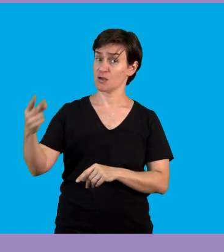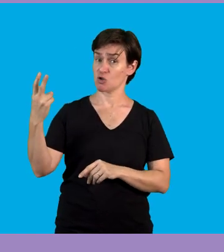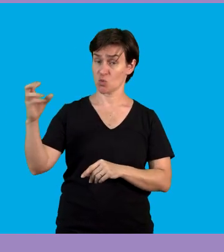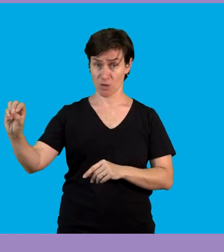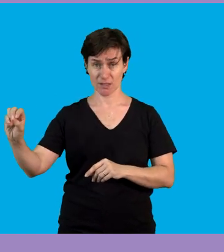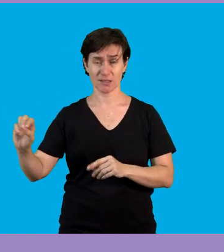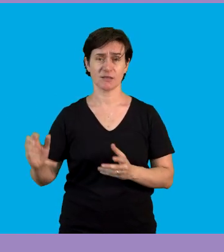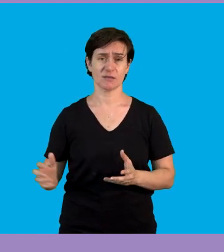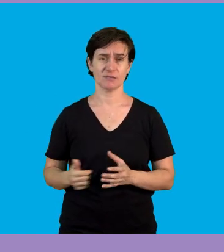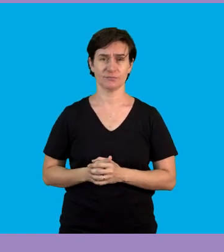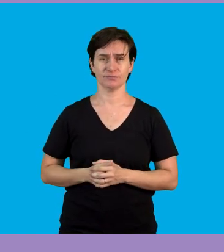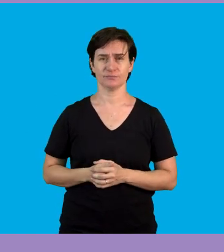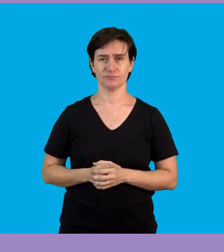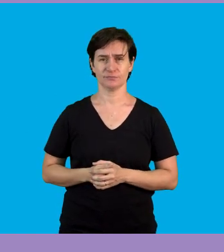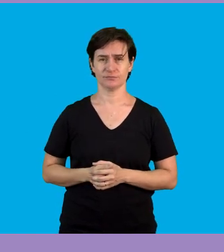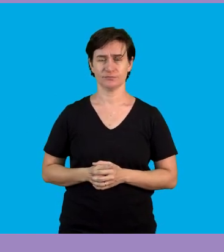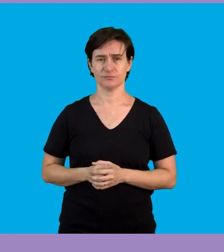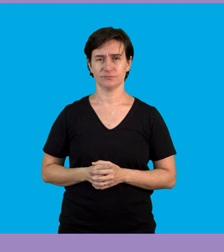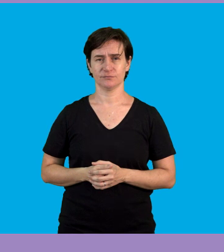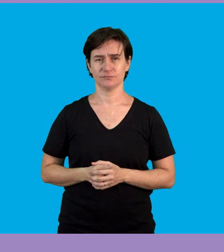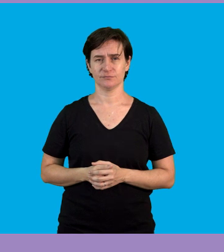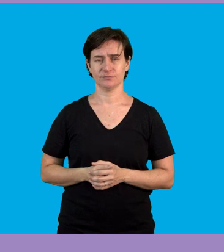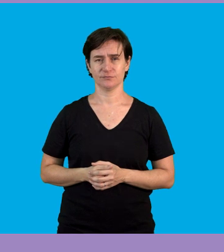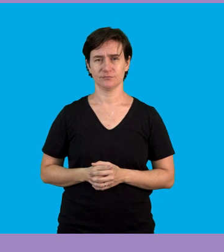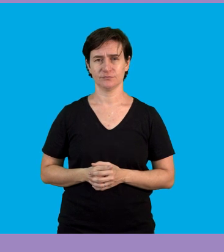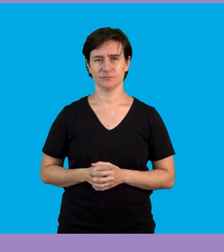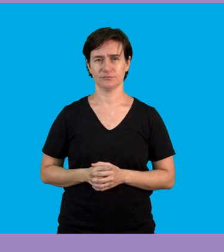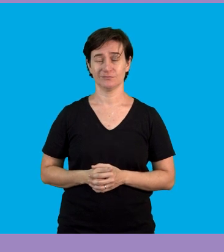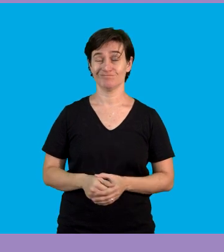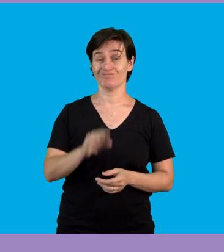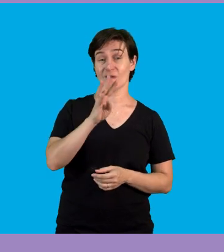our 20 meters? That is going to give us an answer of